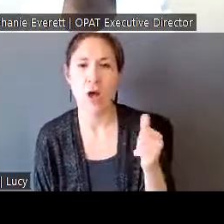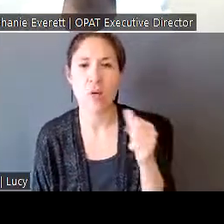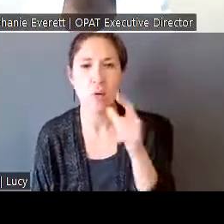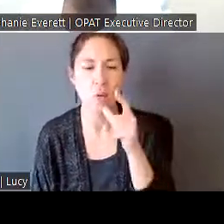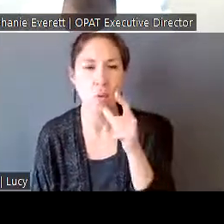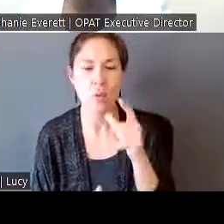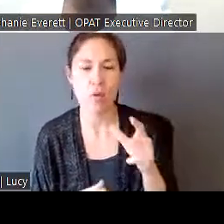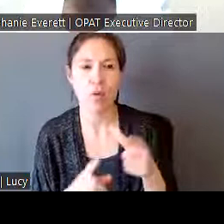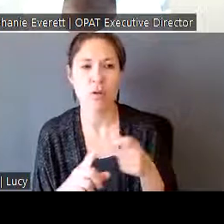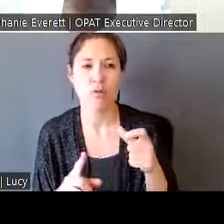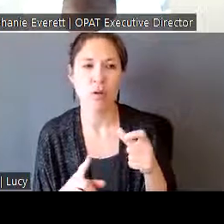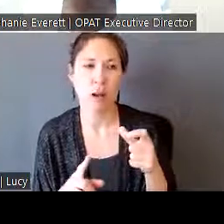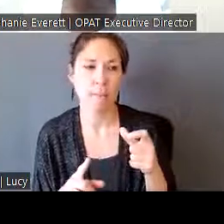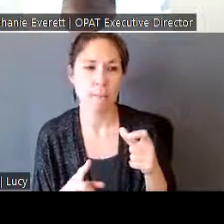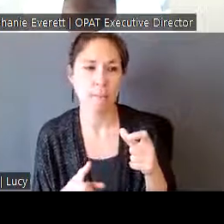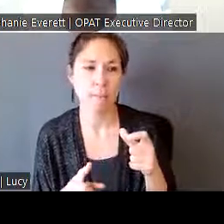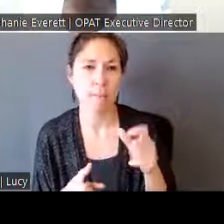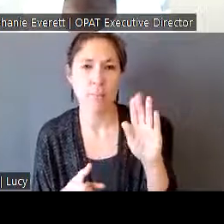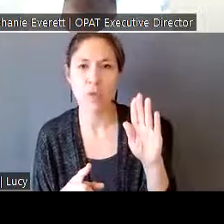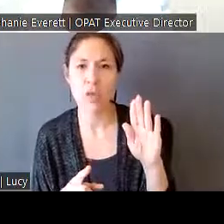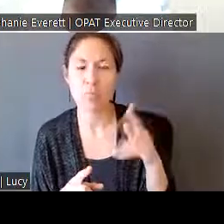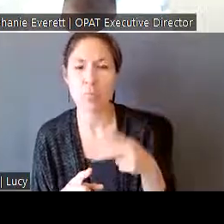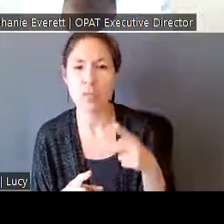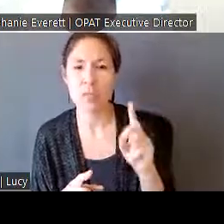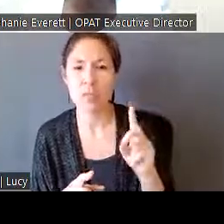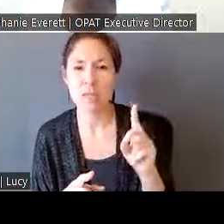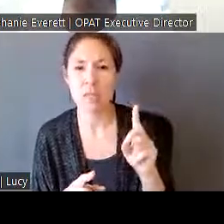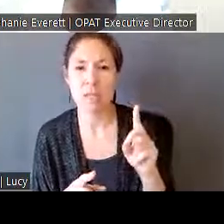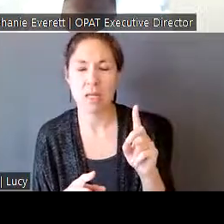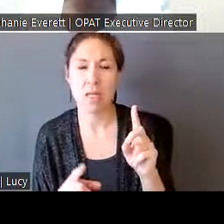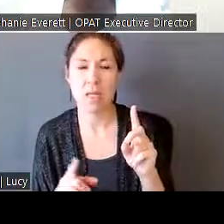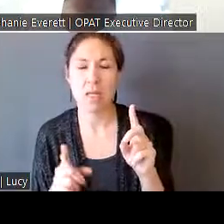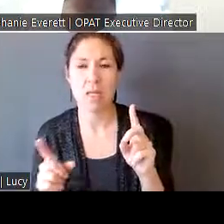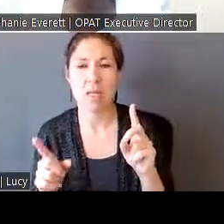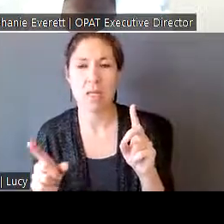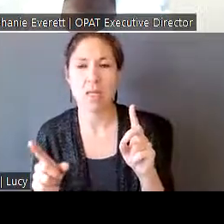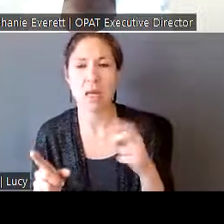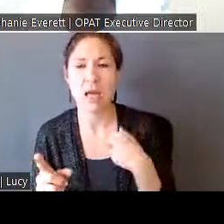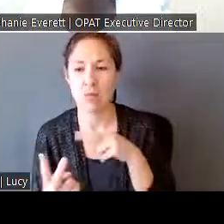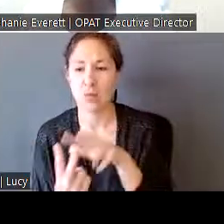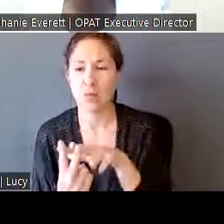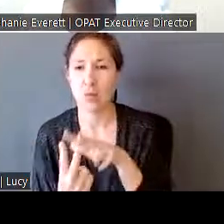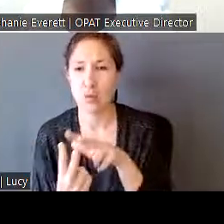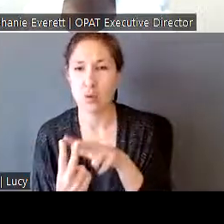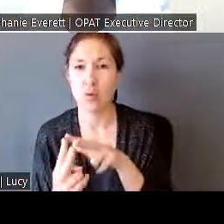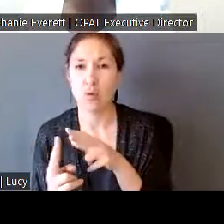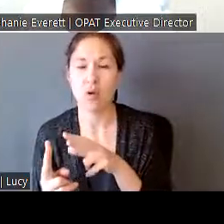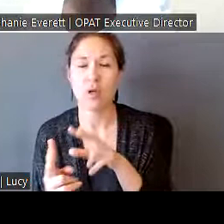from Boston Police Department serving on the Post Commission.